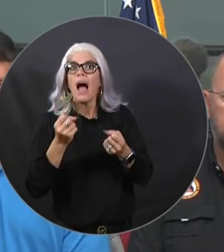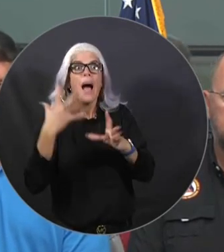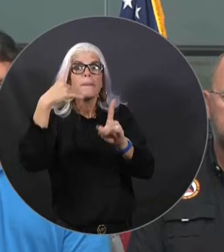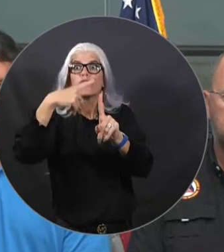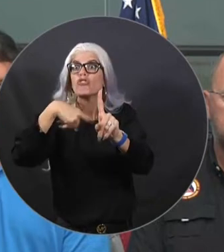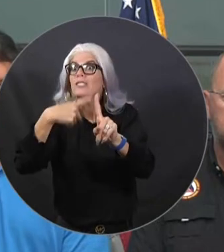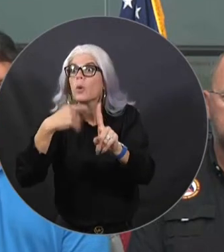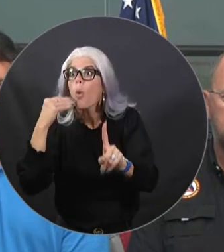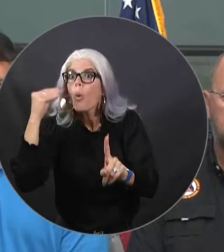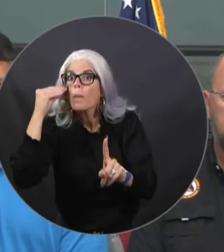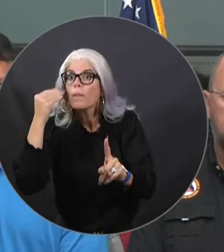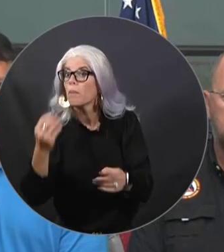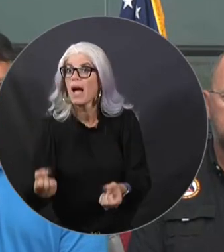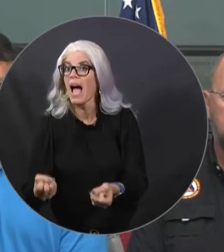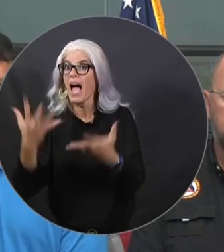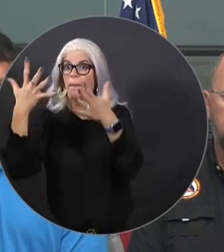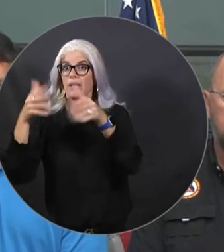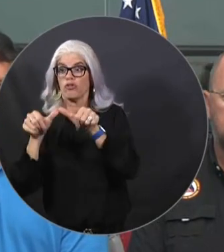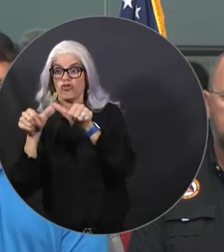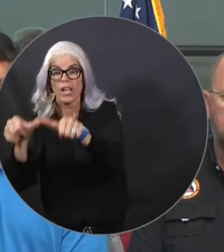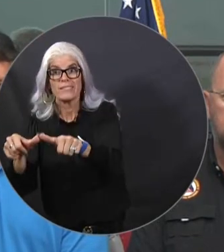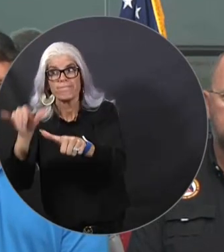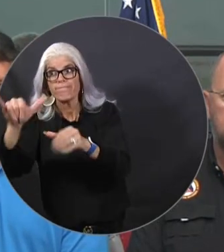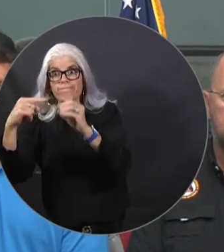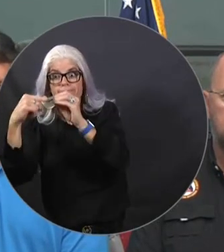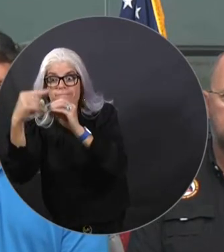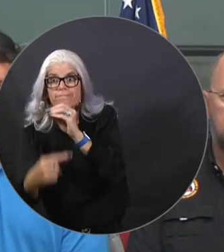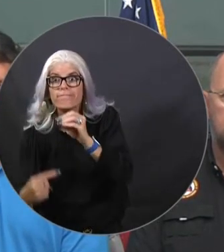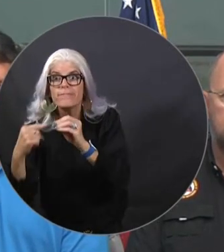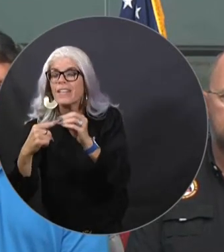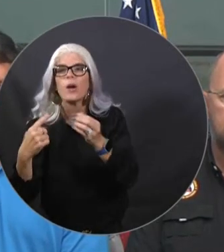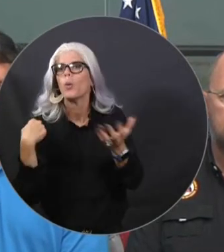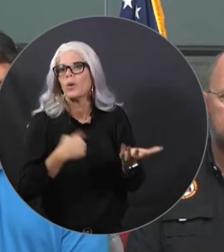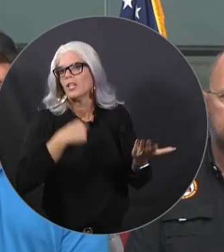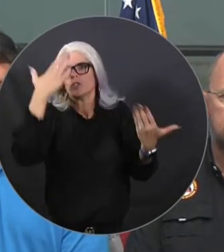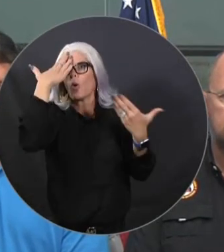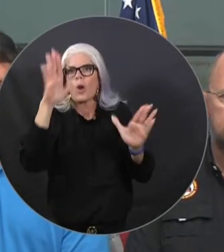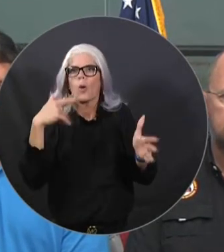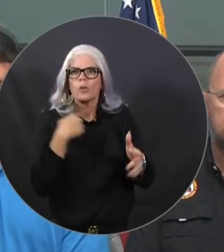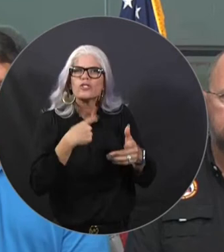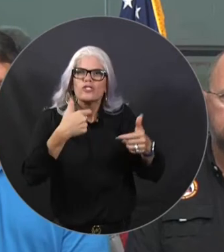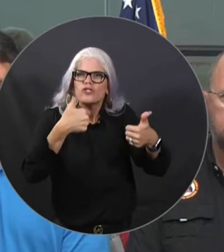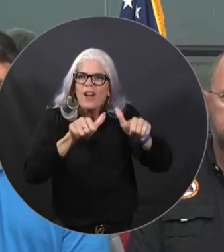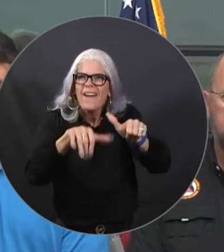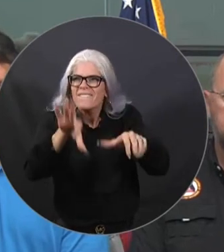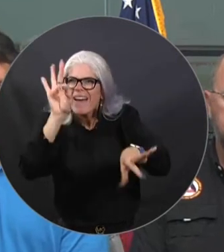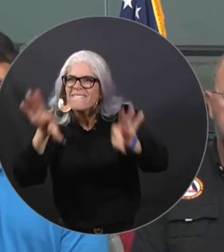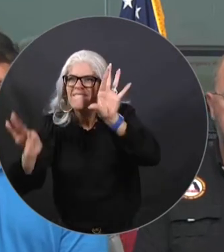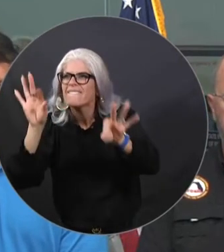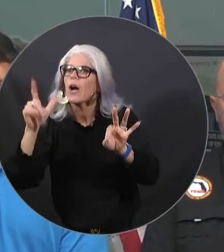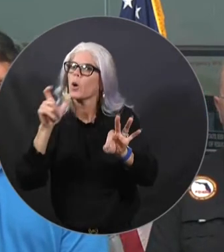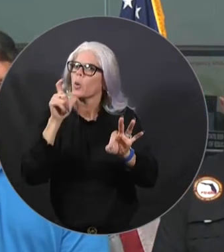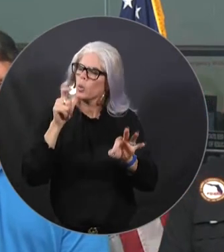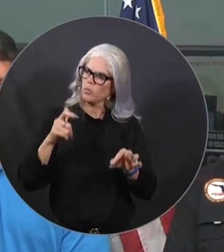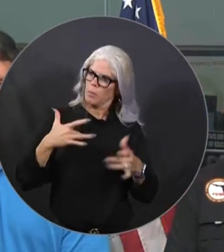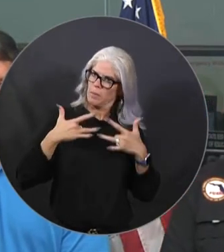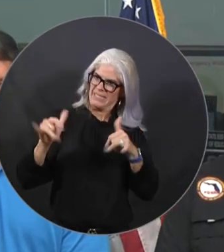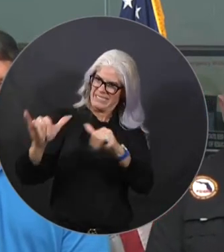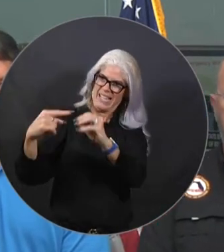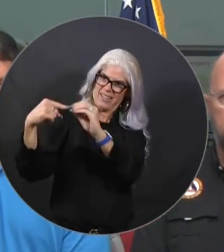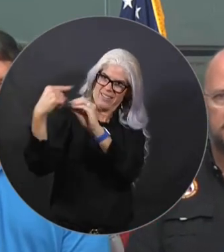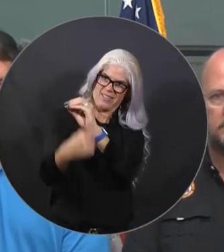permanent residents? I think people are still looking at how many of those were seasonal homes for seasonal residents. I think they're sorting all that